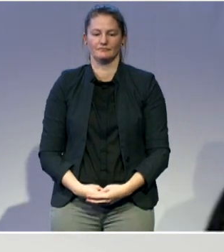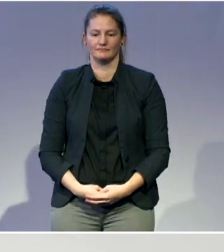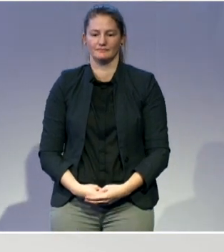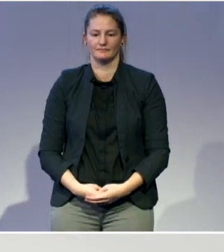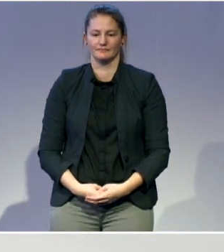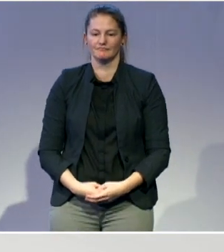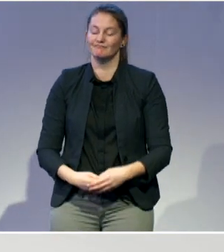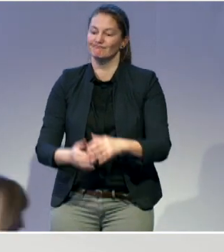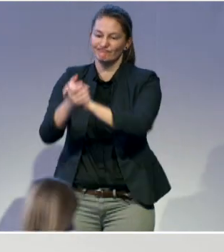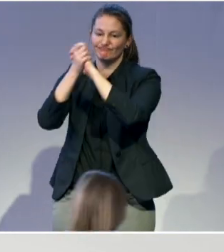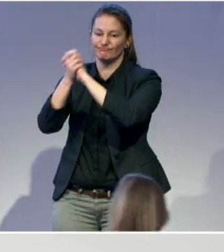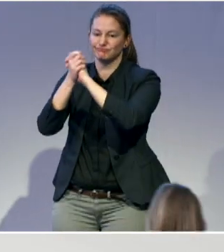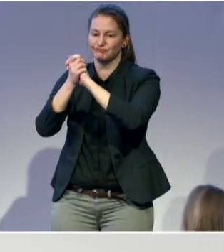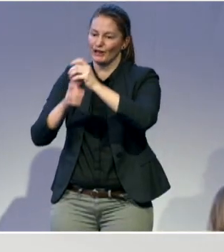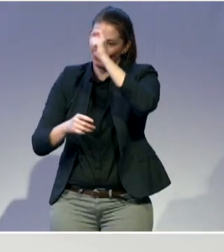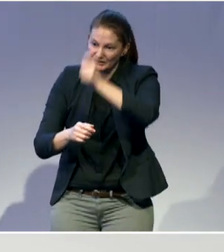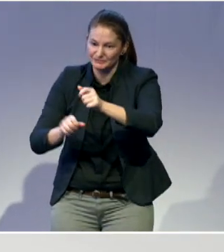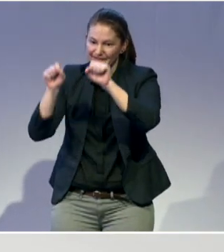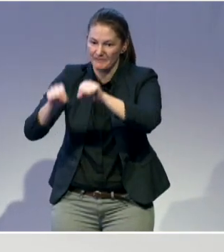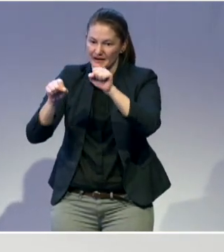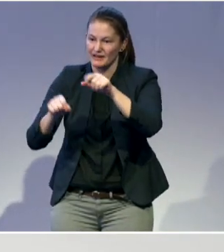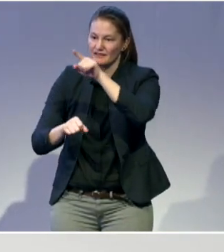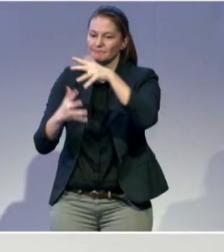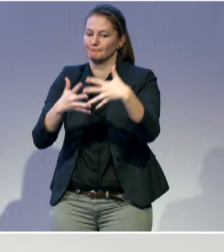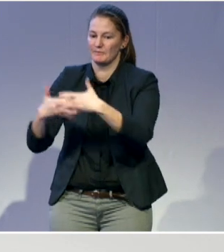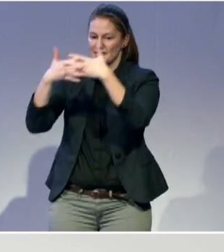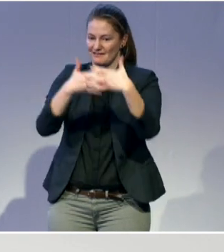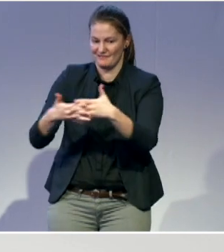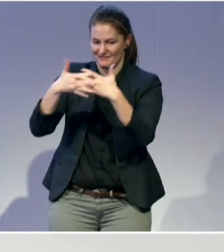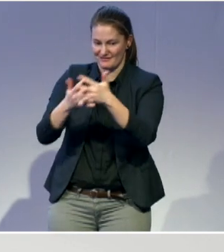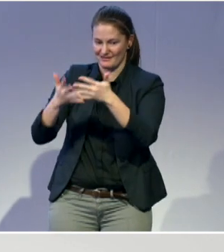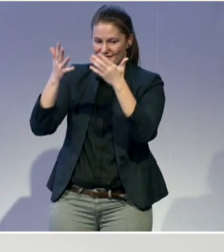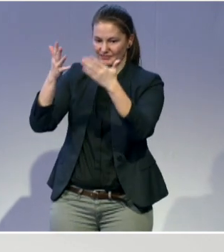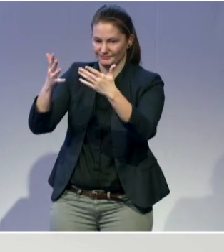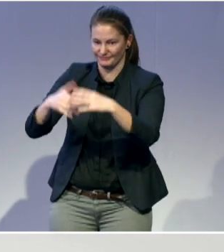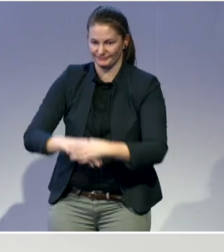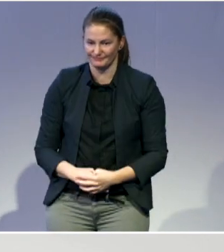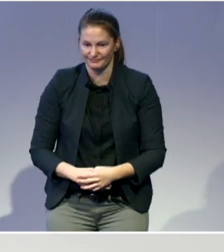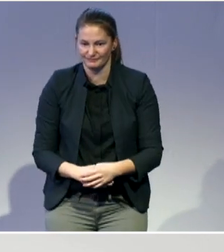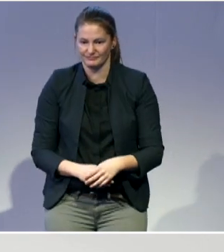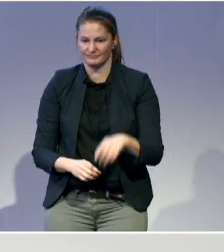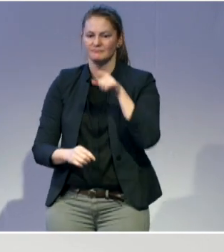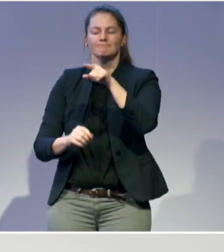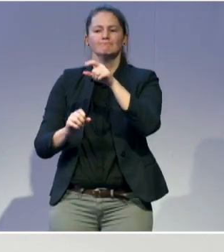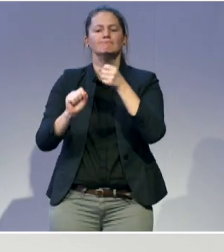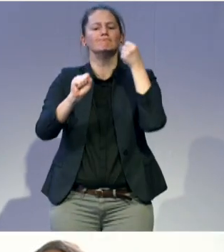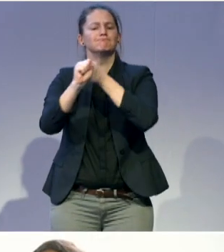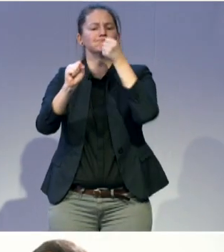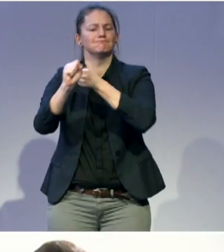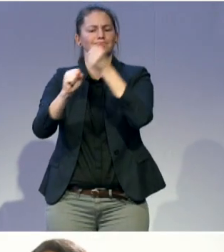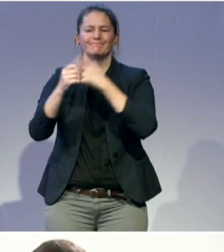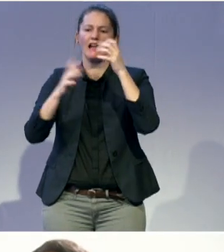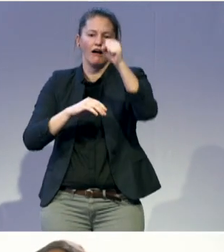Congratulations to Respectability from the United States. Respectability fights stigma and advances